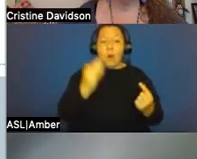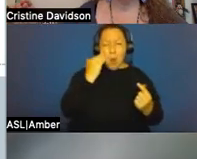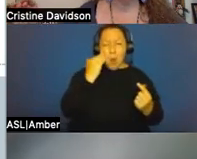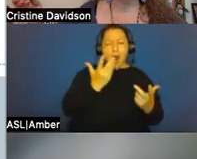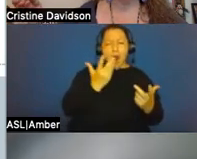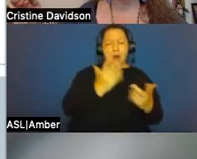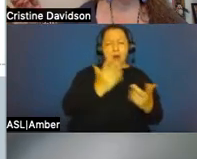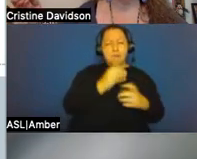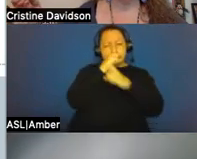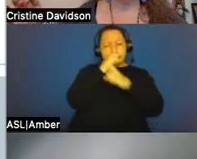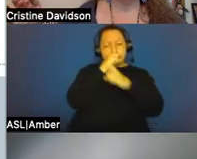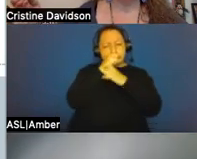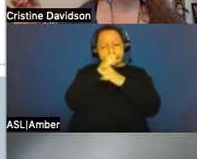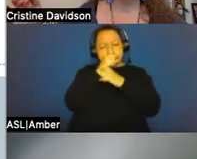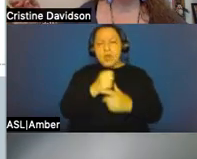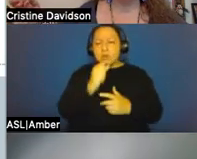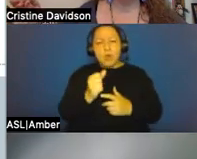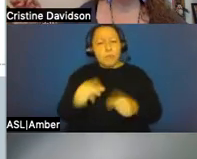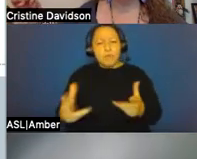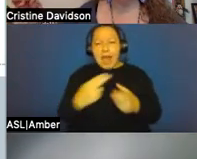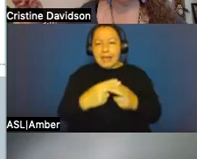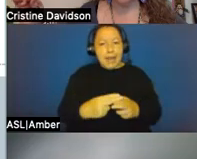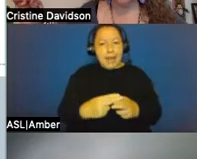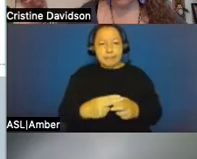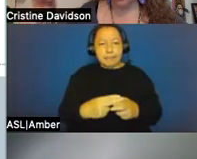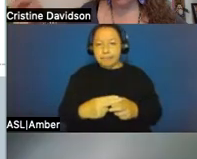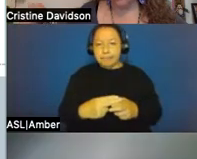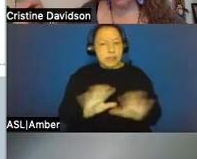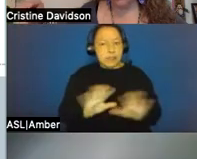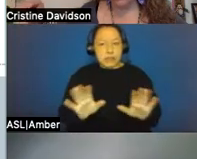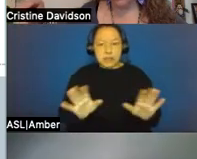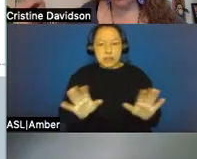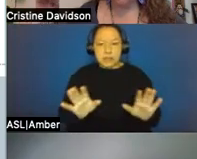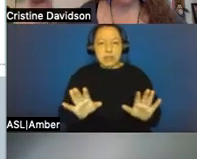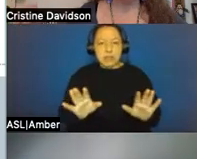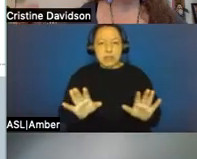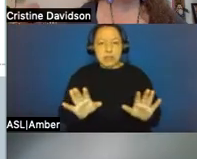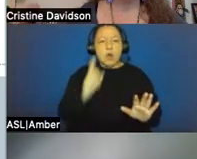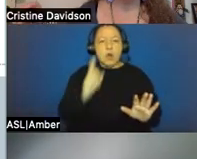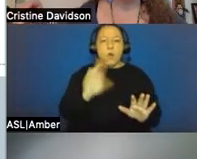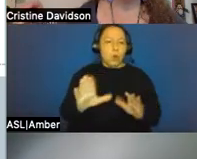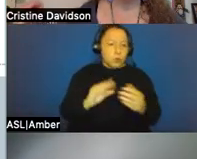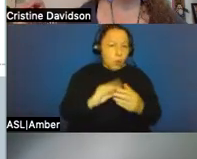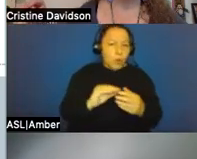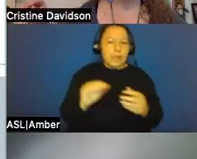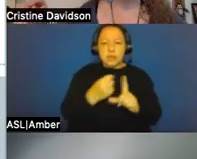naming names. That's just really important, that we want to honor people's privacy.